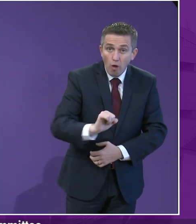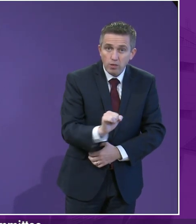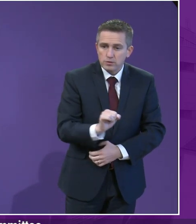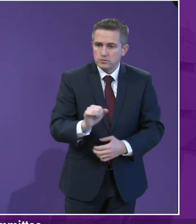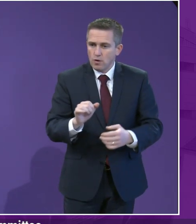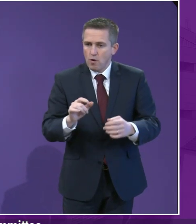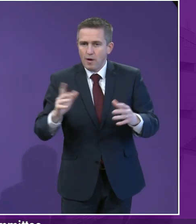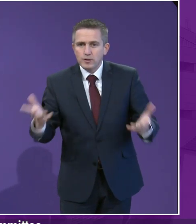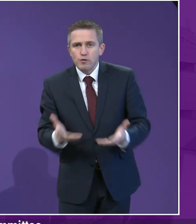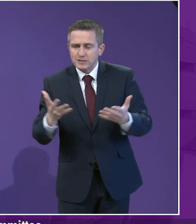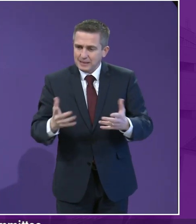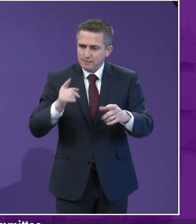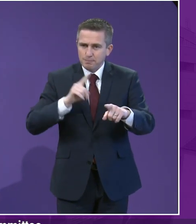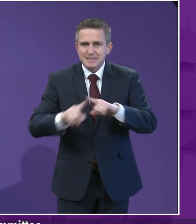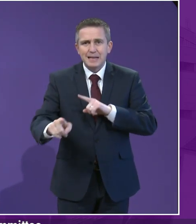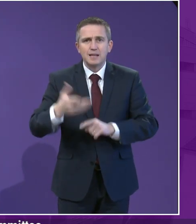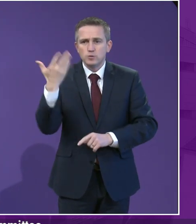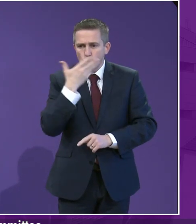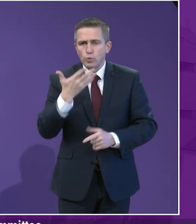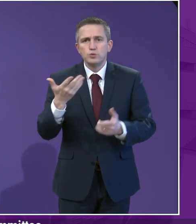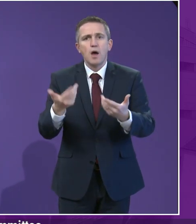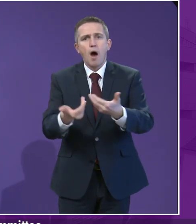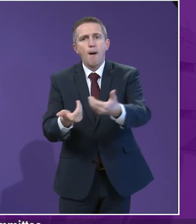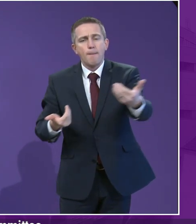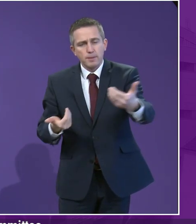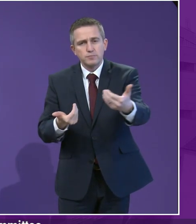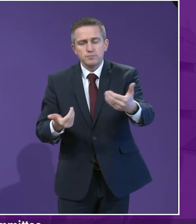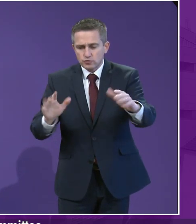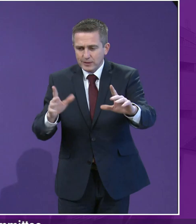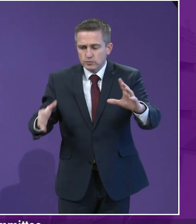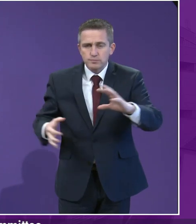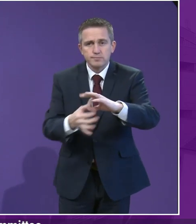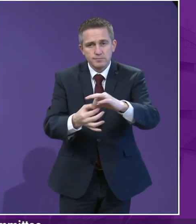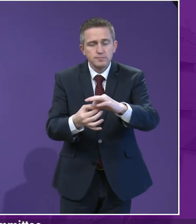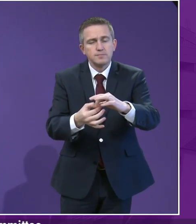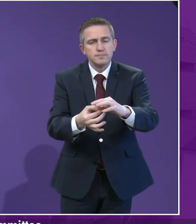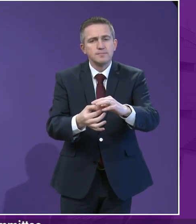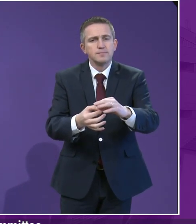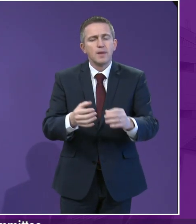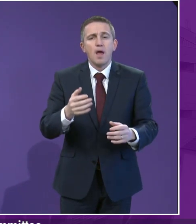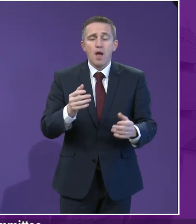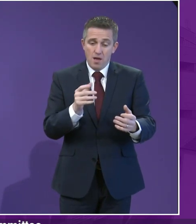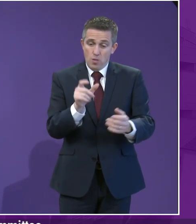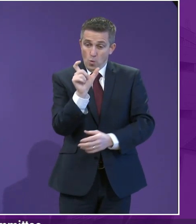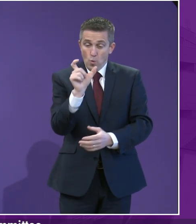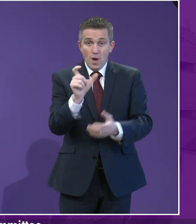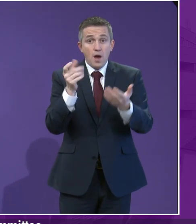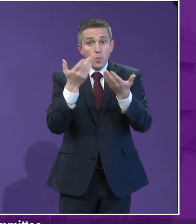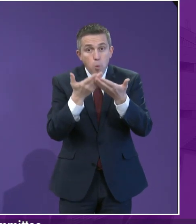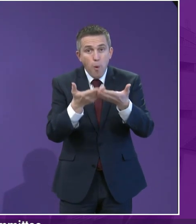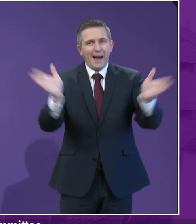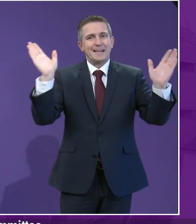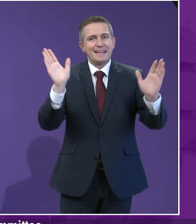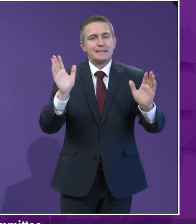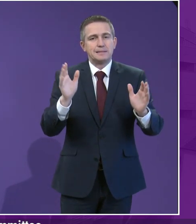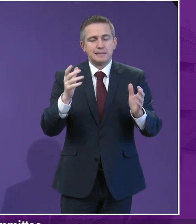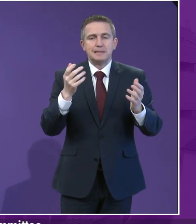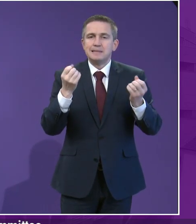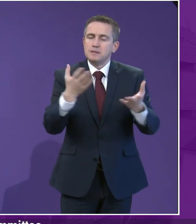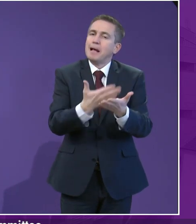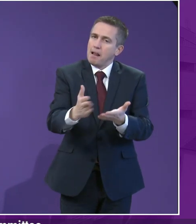Anyone? Lauren, stunned them into silence. I think, for me, I think it's really important that